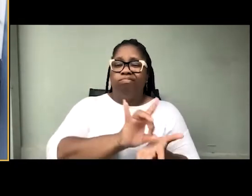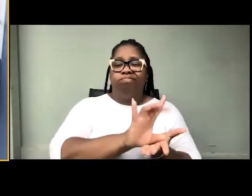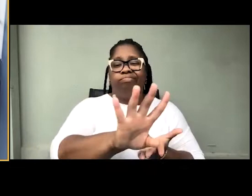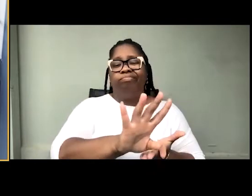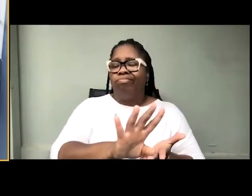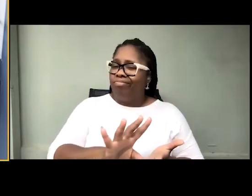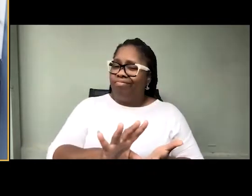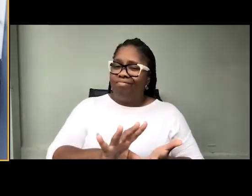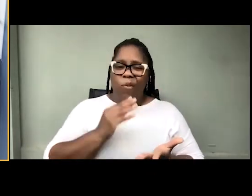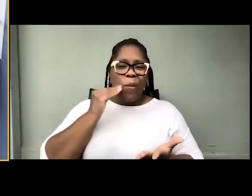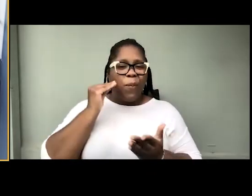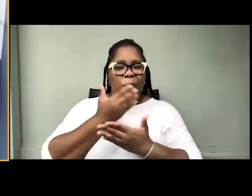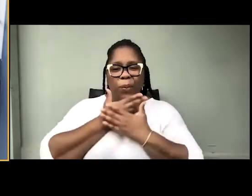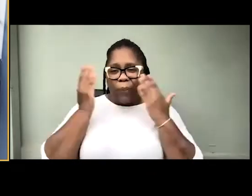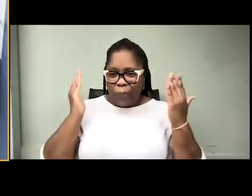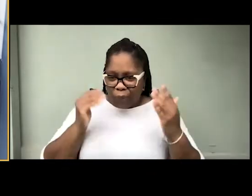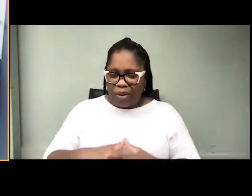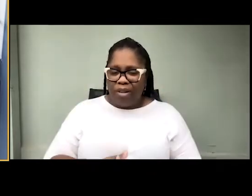And